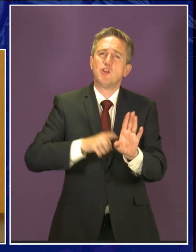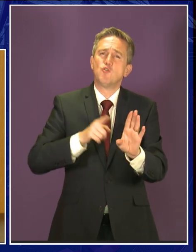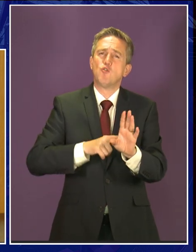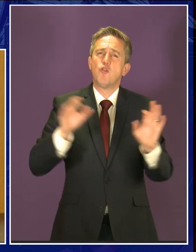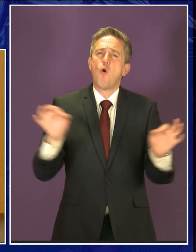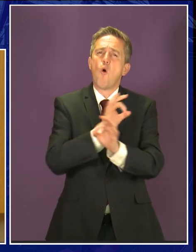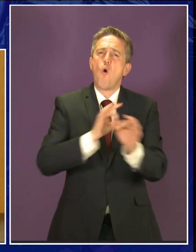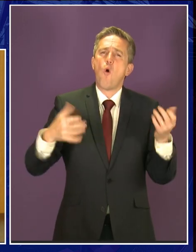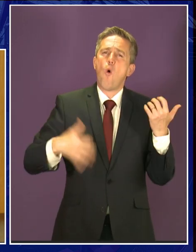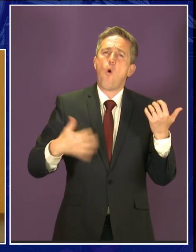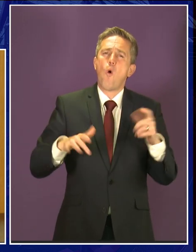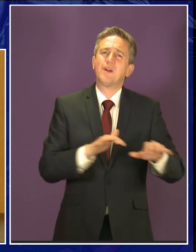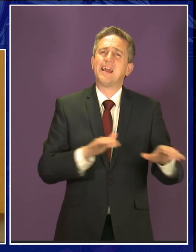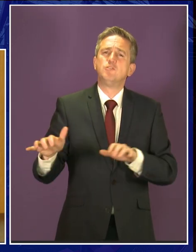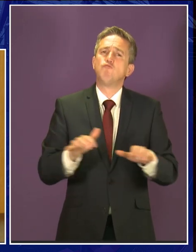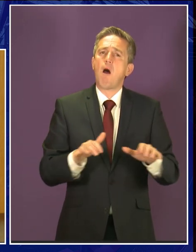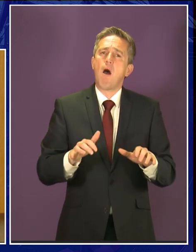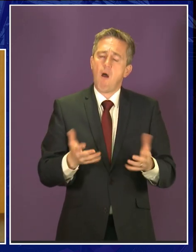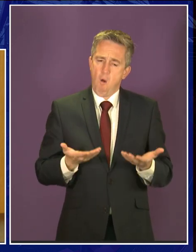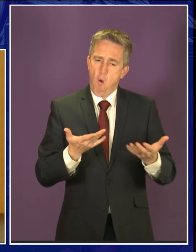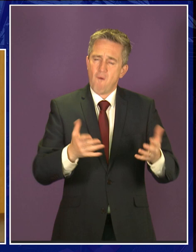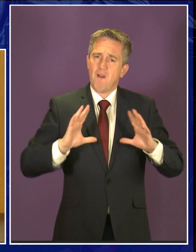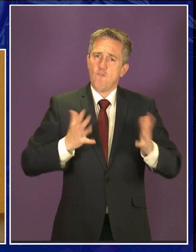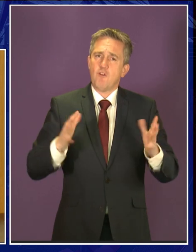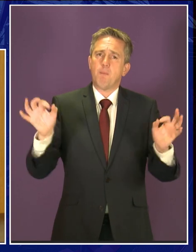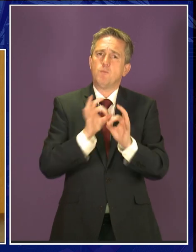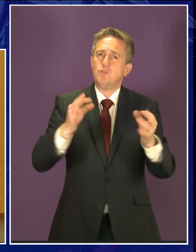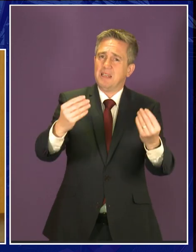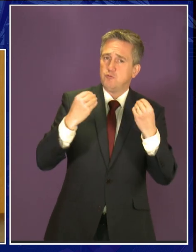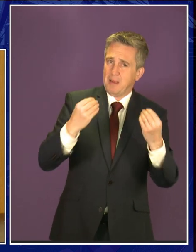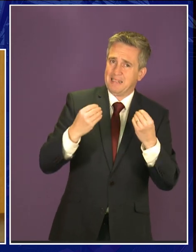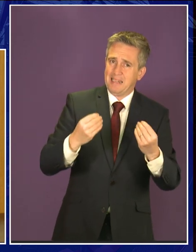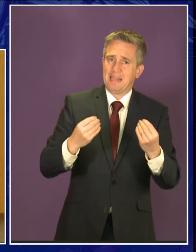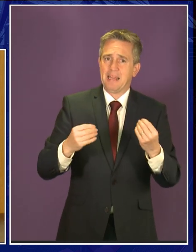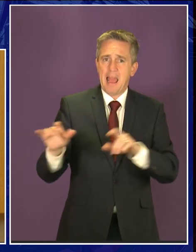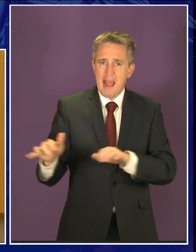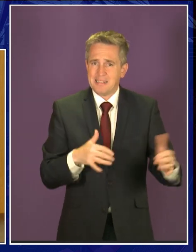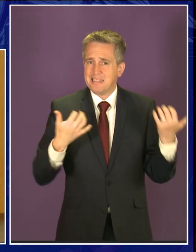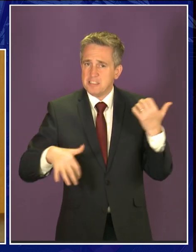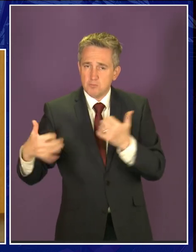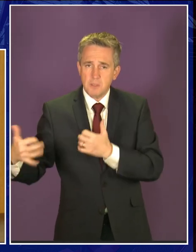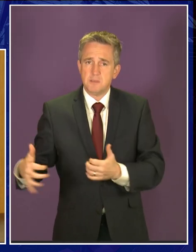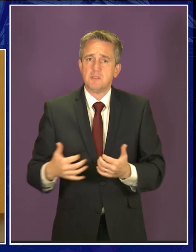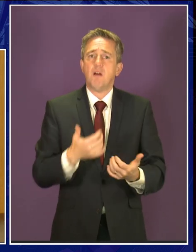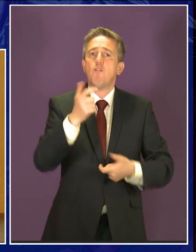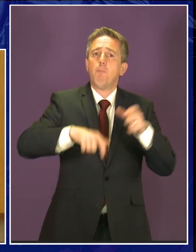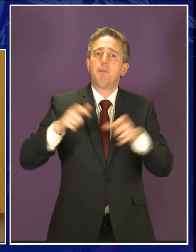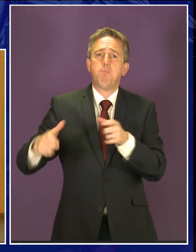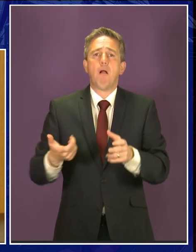by the Los Angeles Philharmonic that provides free music training and instruments to children from underserved communities of Los